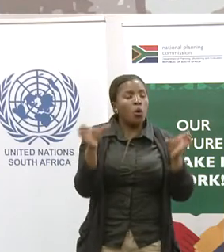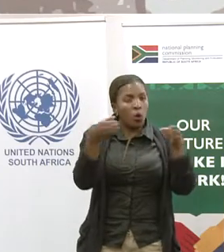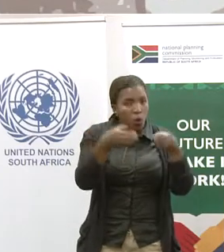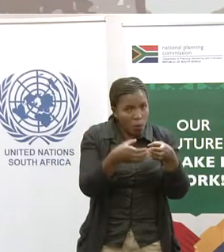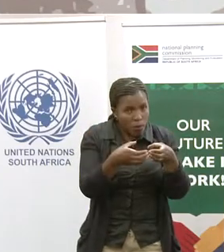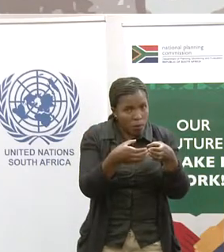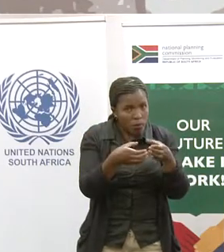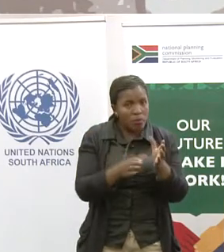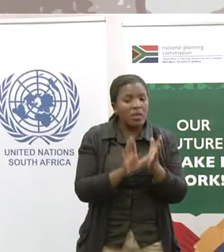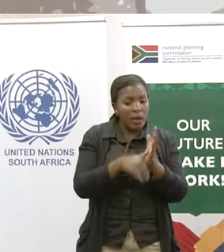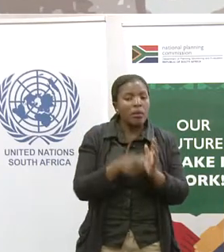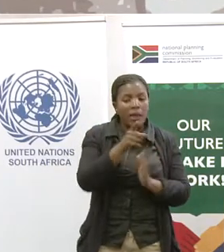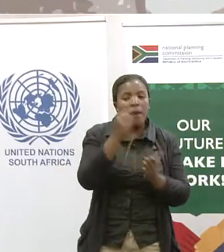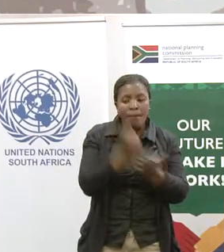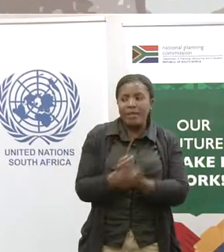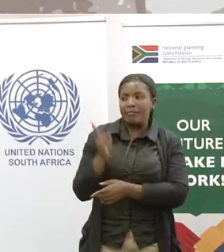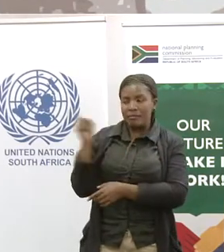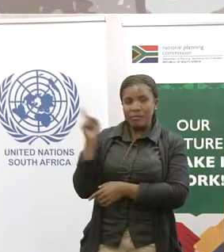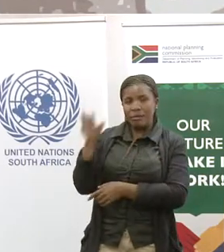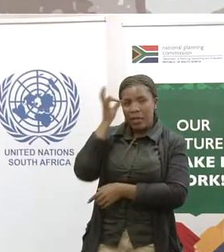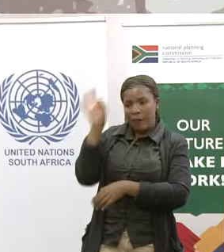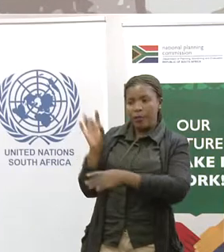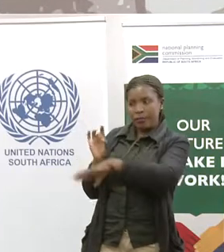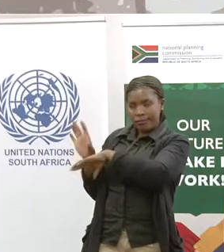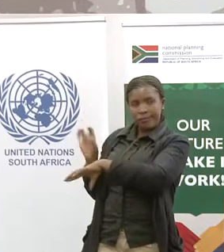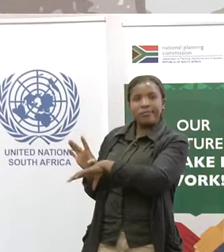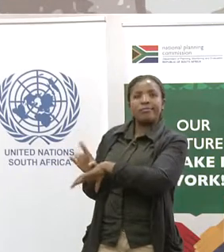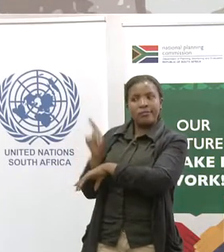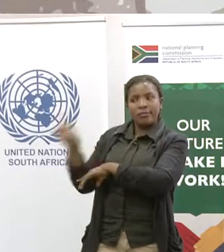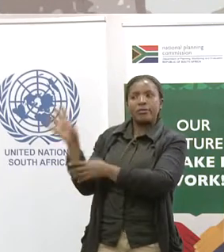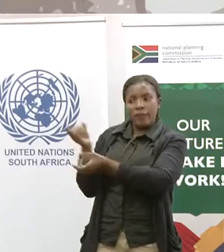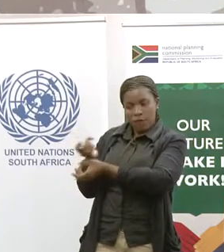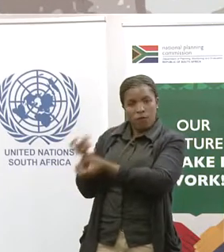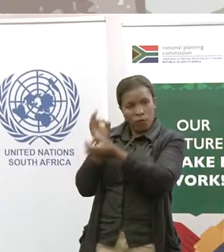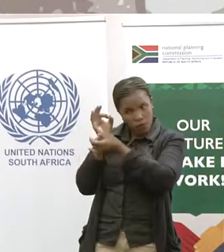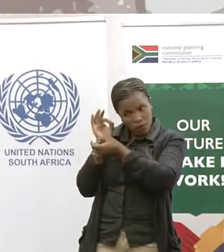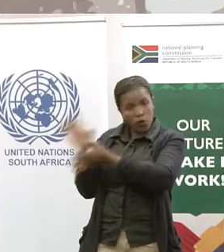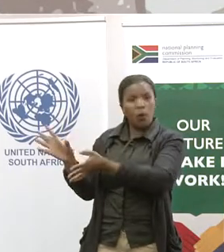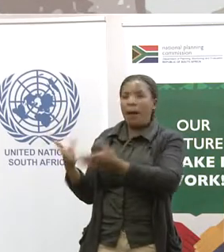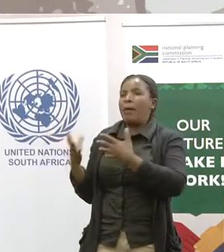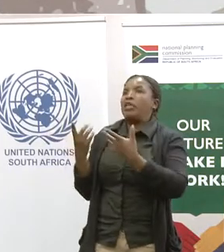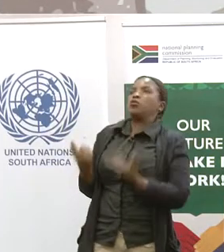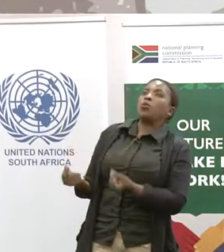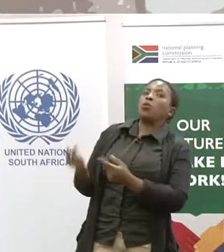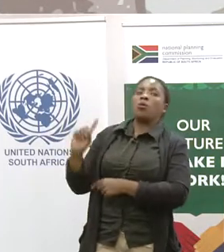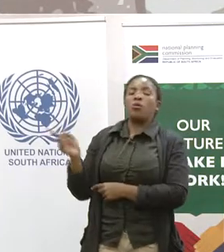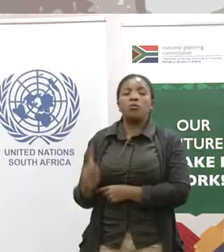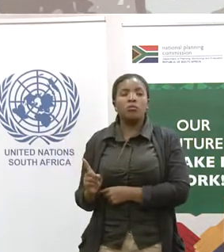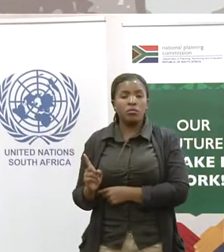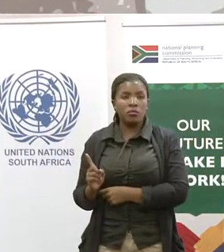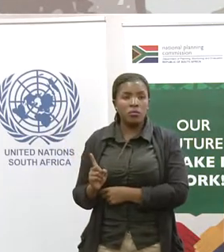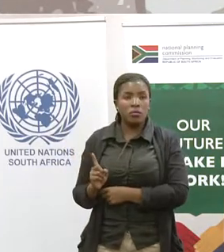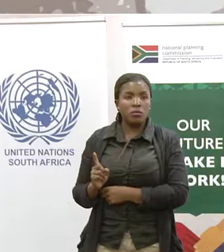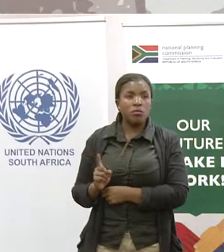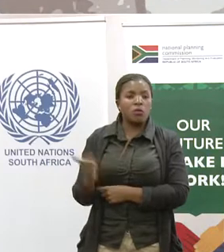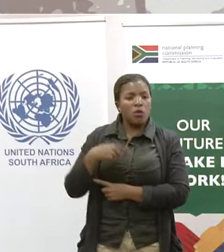direction government must take. We are not going to do it. We're the duty bearers. All that we did is the white paper